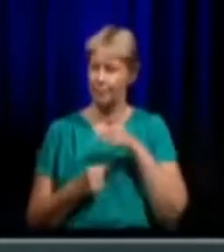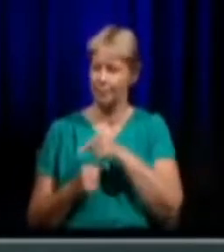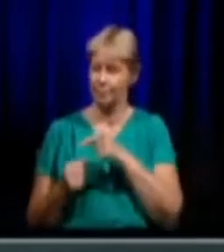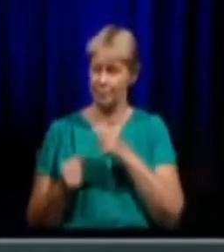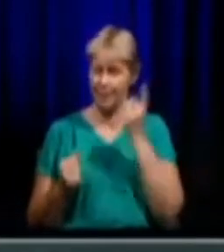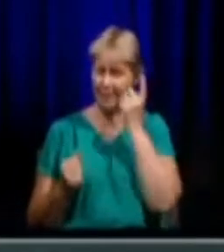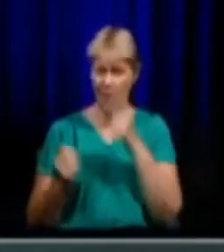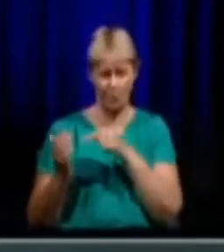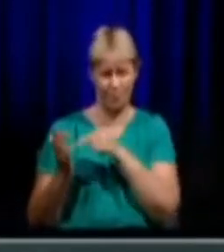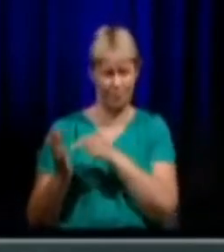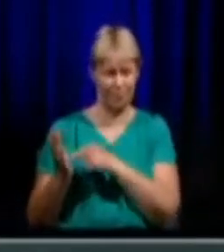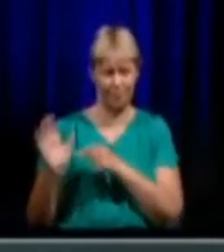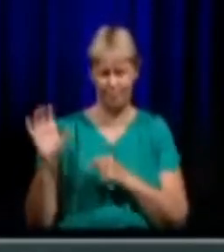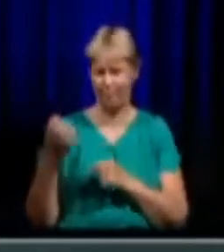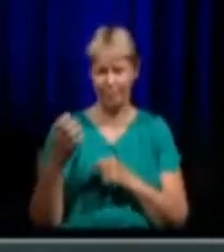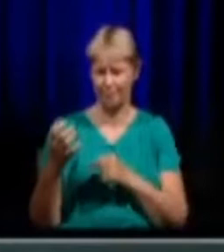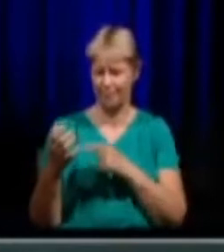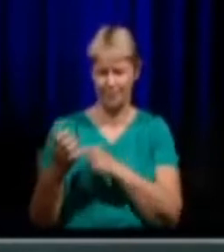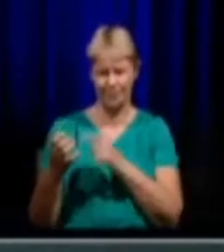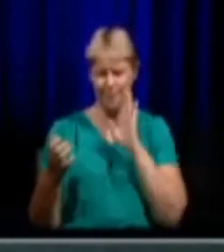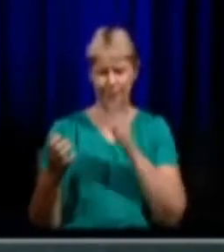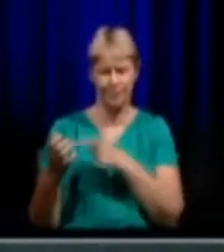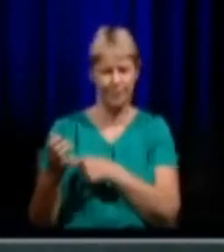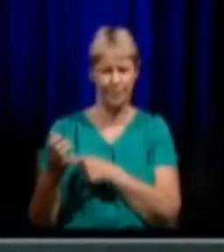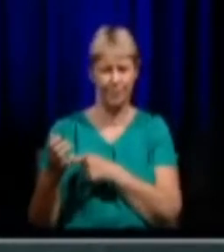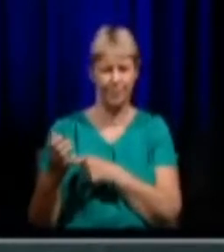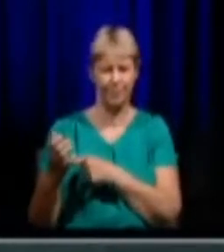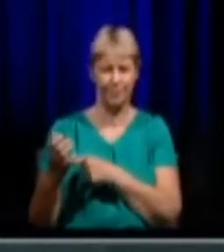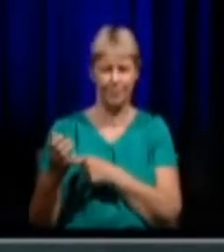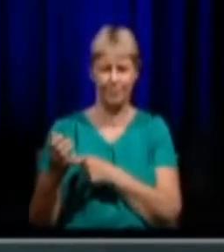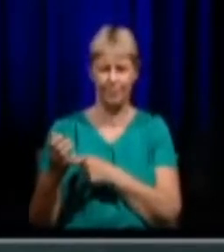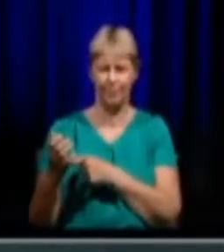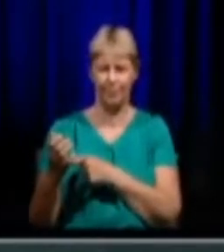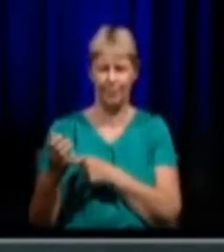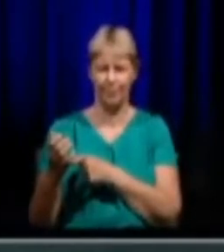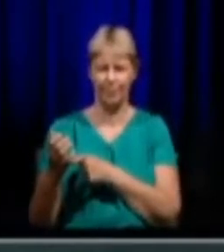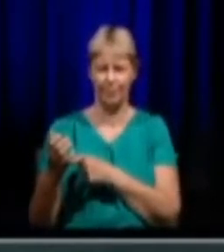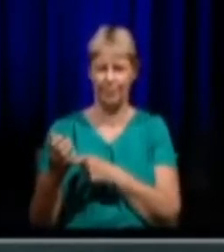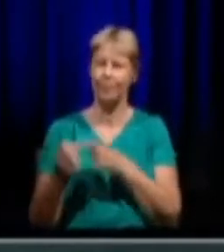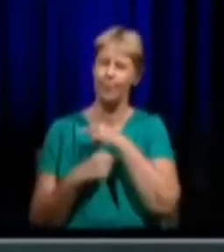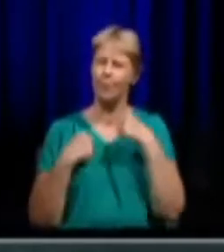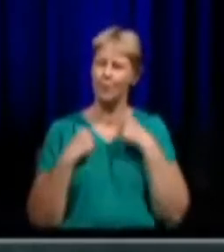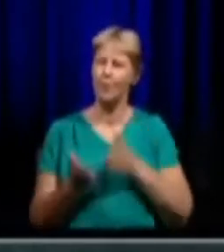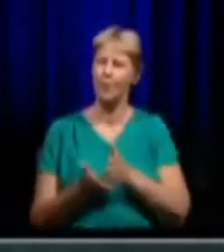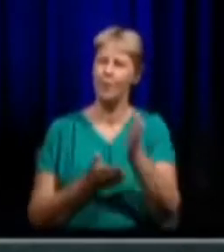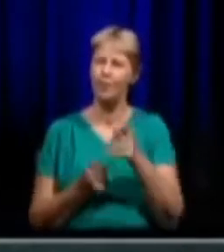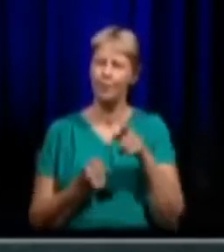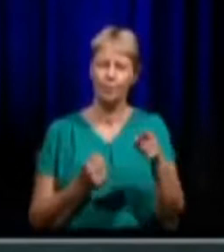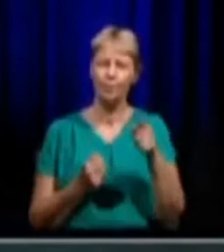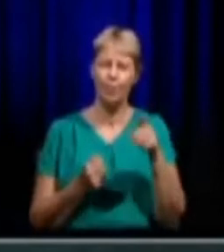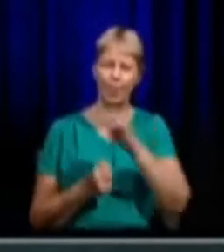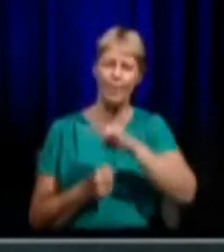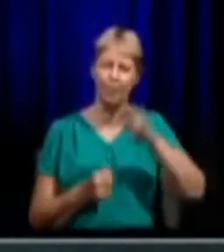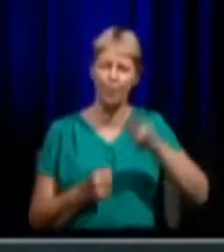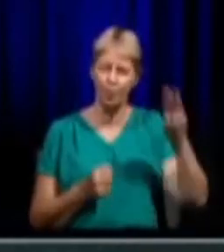devices and how amazing they are? Carl and I will often say, we went through the Macca's drive-thru and he paid for something with his phone